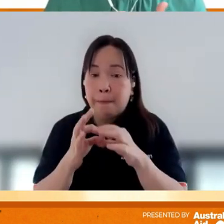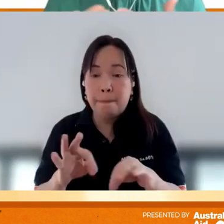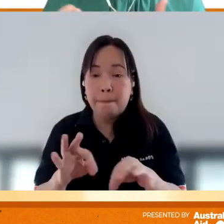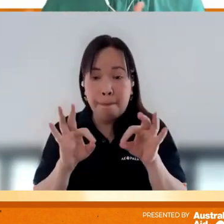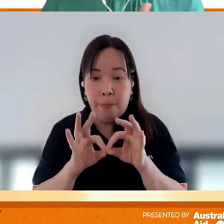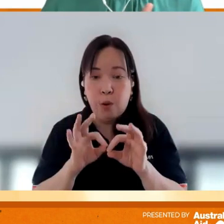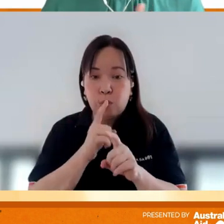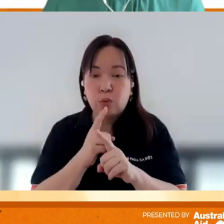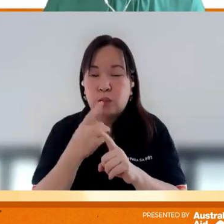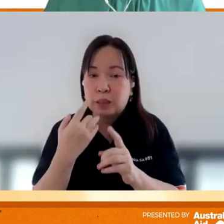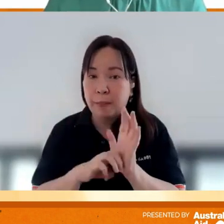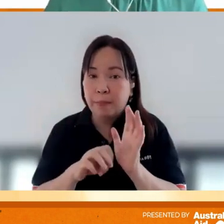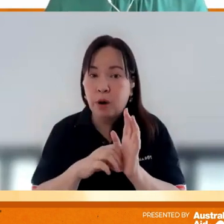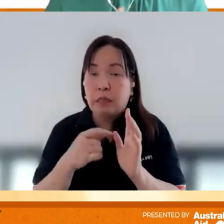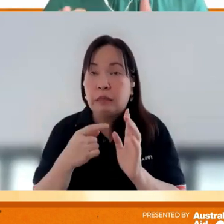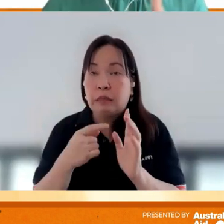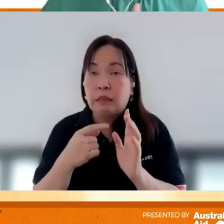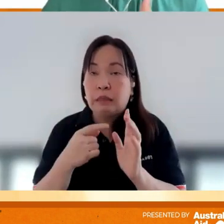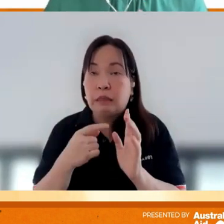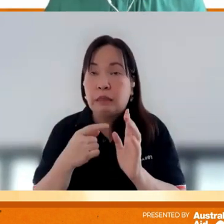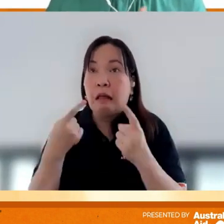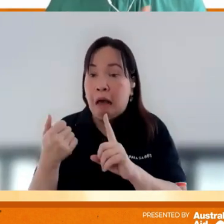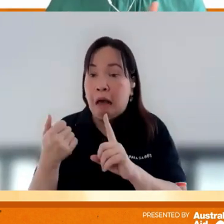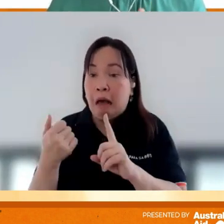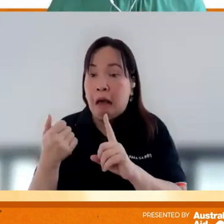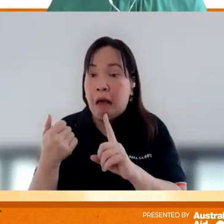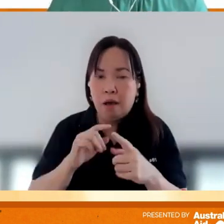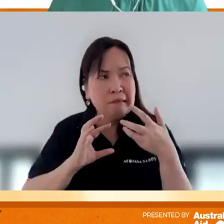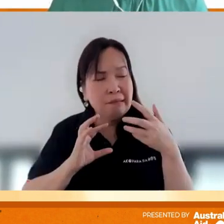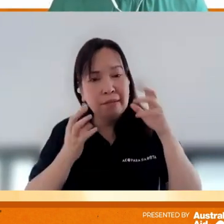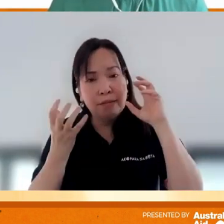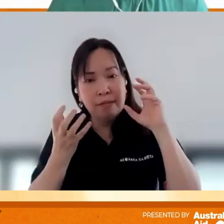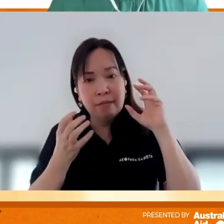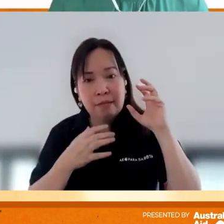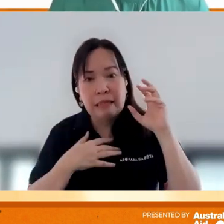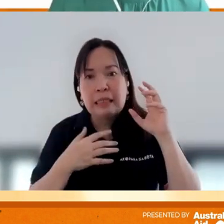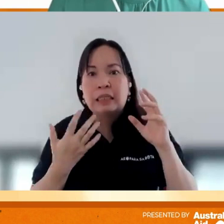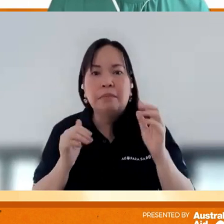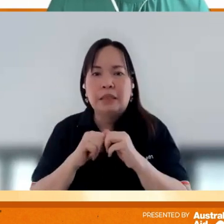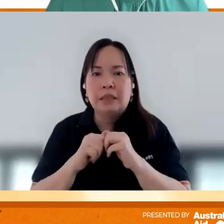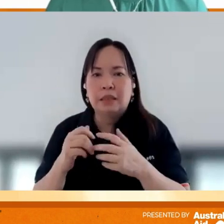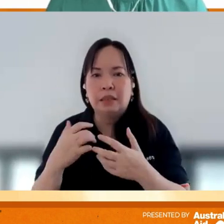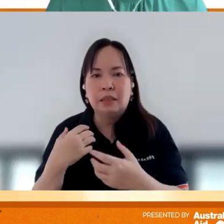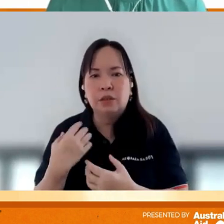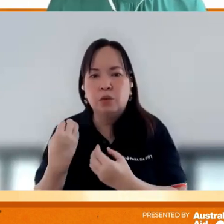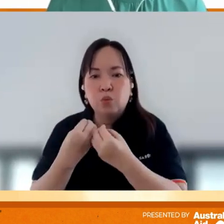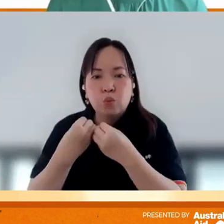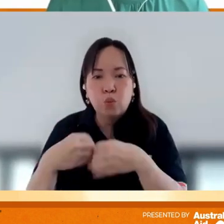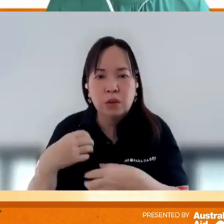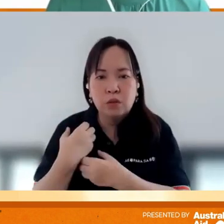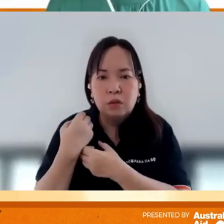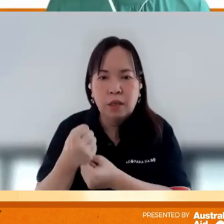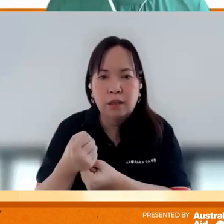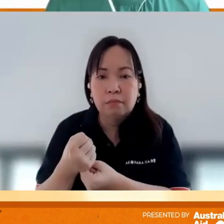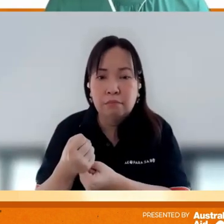kids are yung yung trust. So we have to address that also. So I think that's